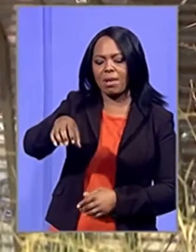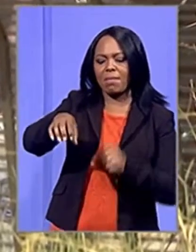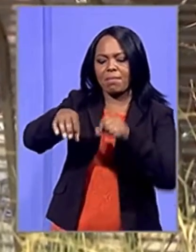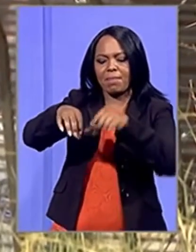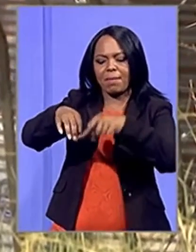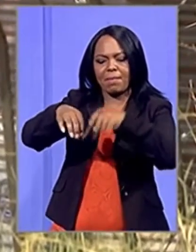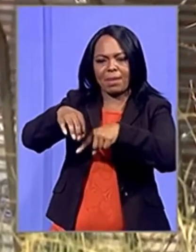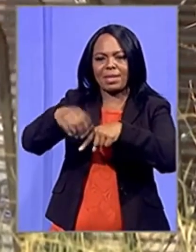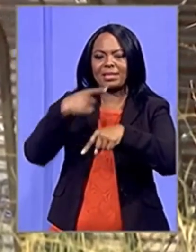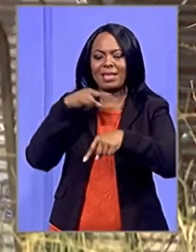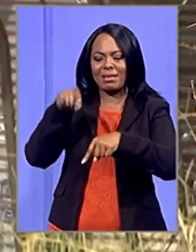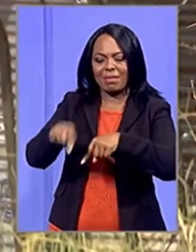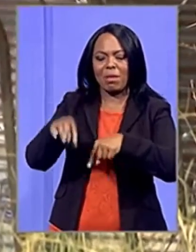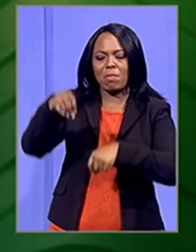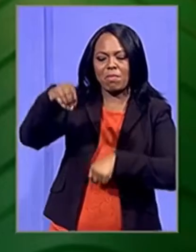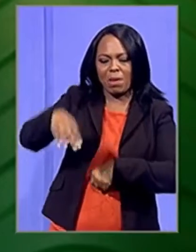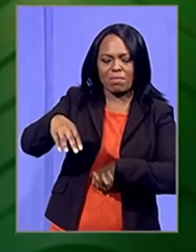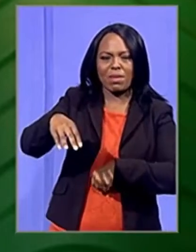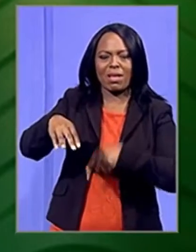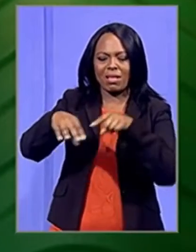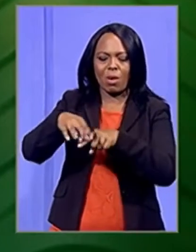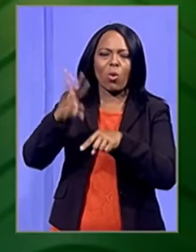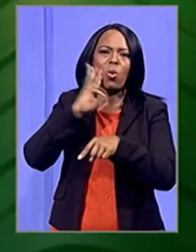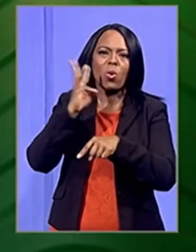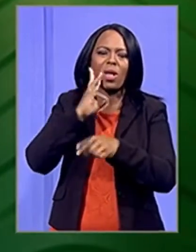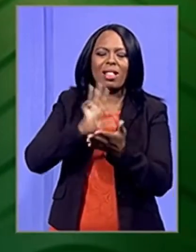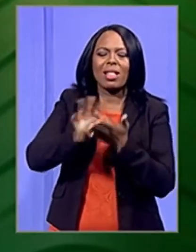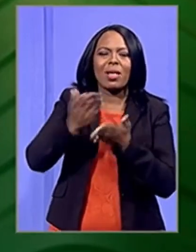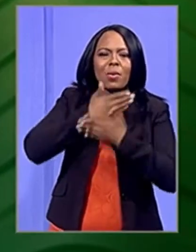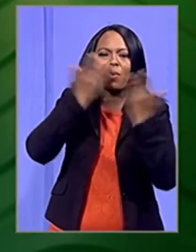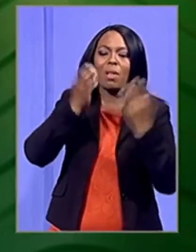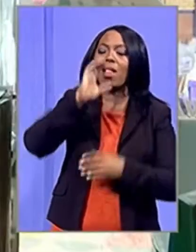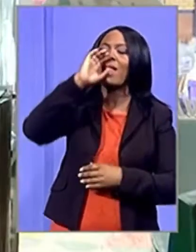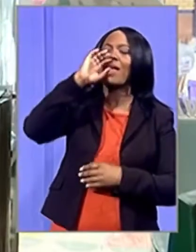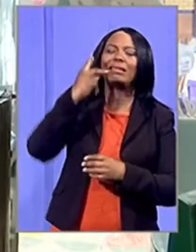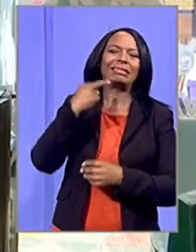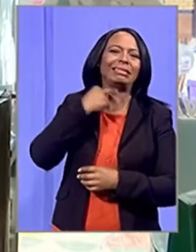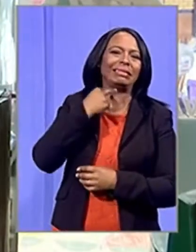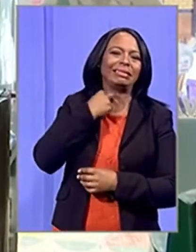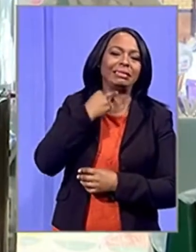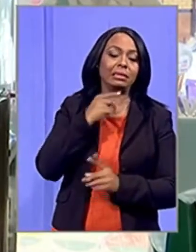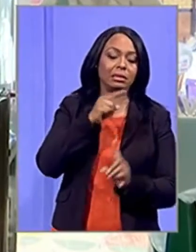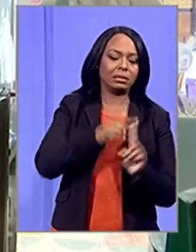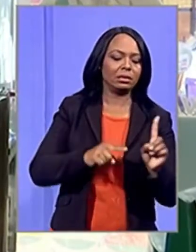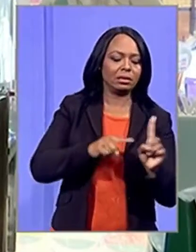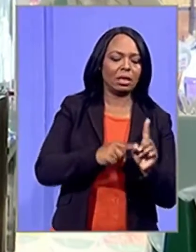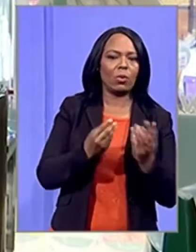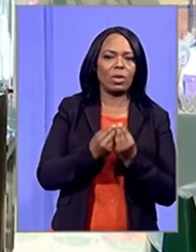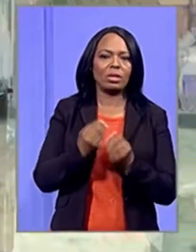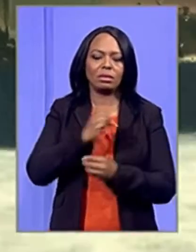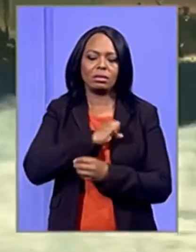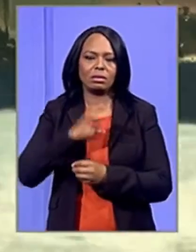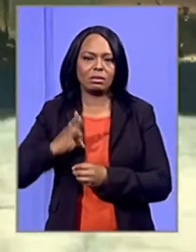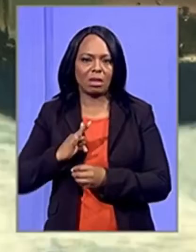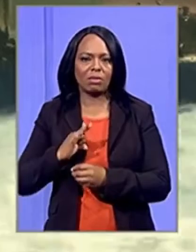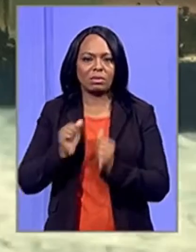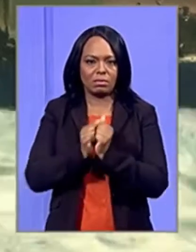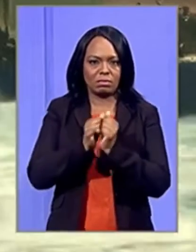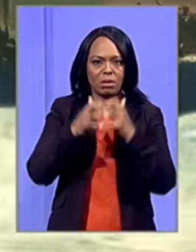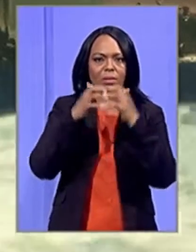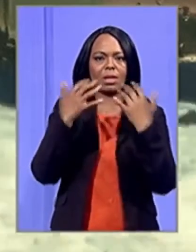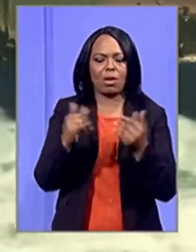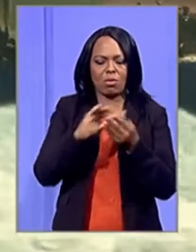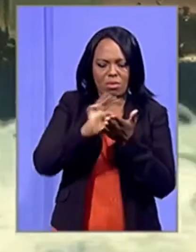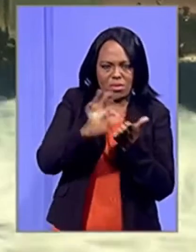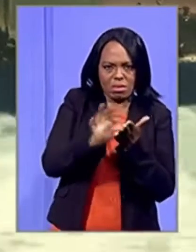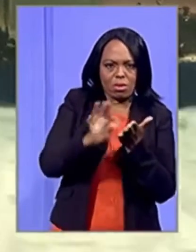ya gore ga a phepa go ka nowa. Seo se dirile gore Thabiso Makunyane le modiri ka ene ba simolole kgwebo eno ya go